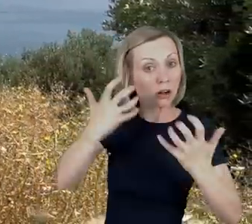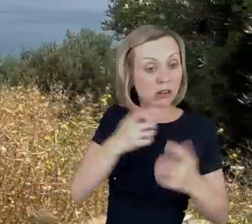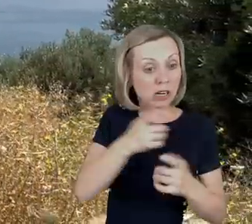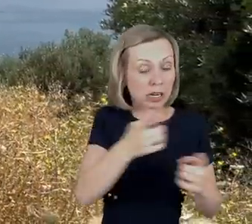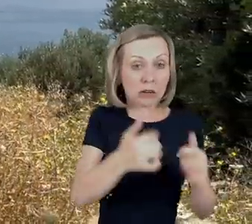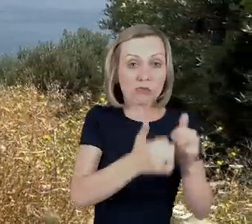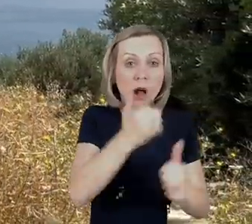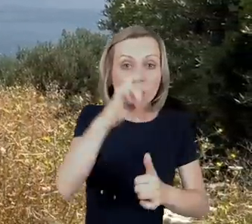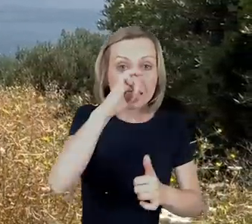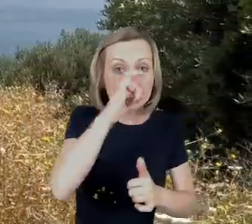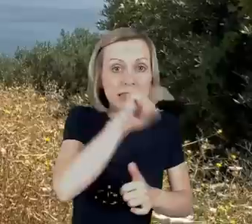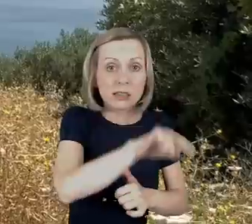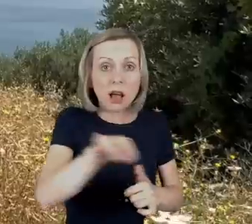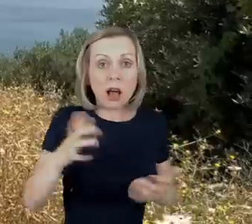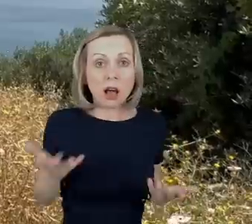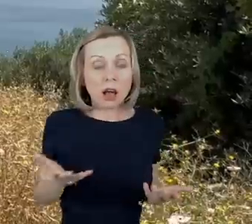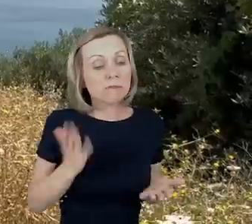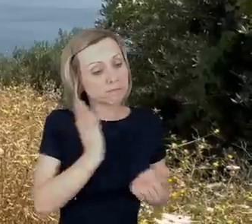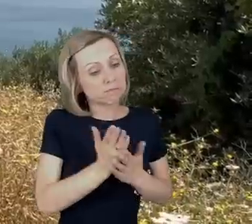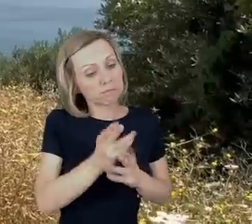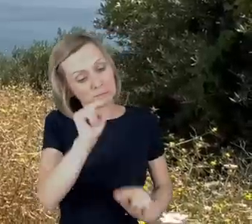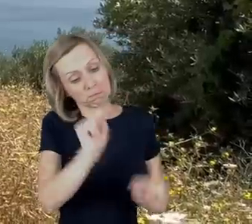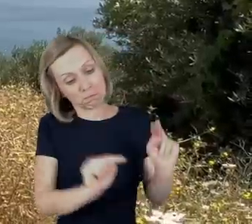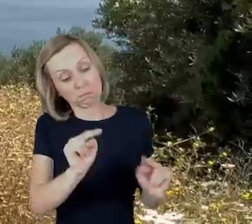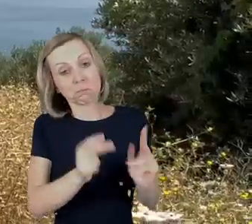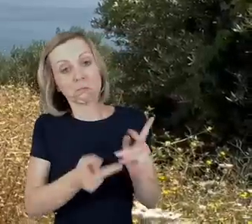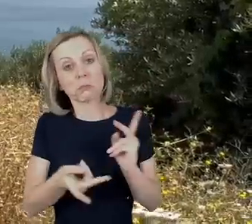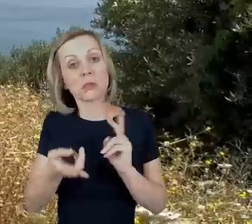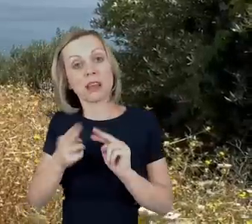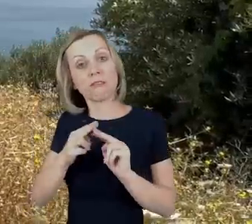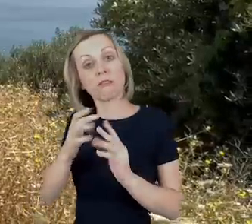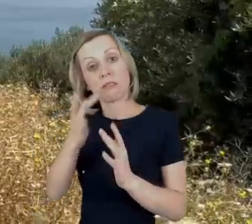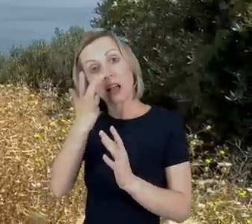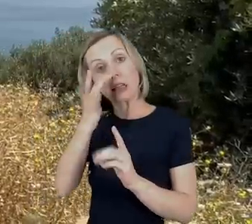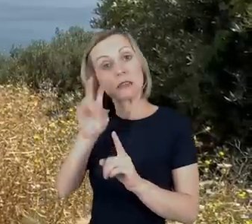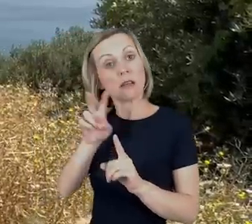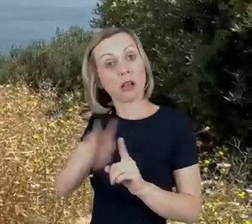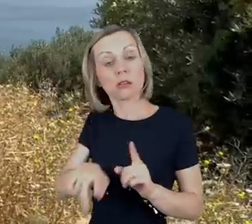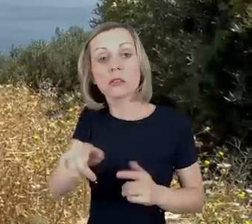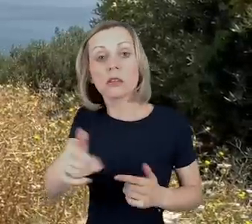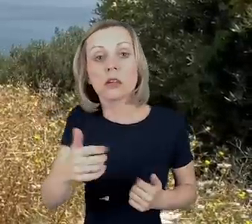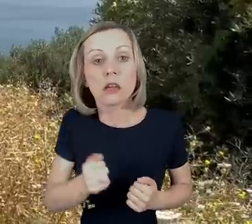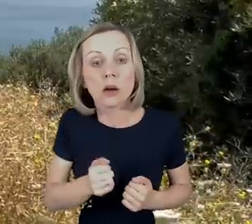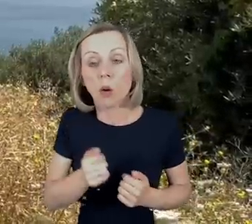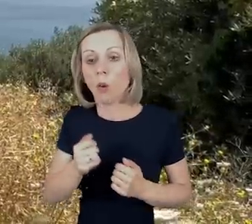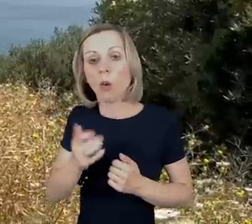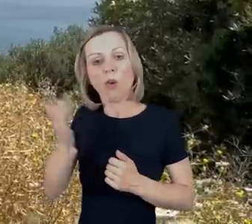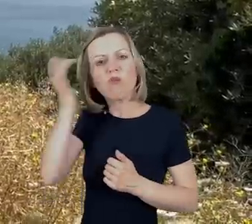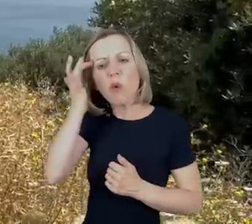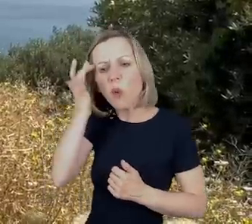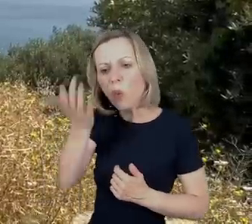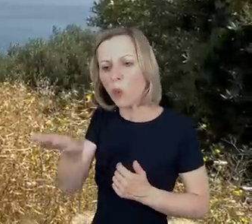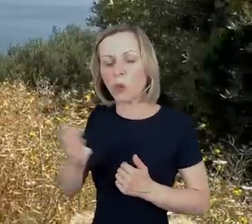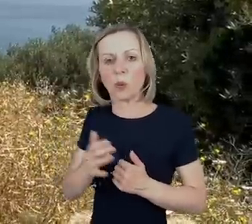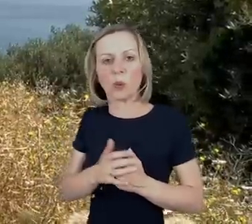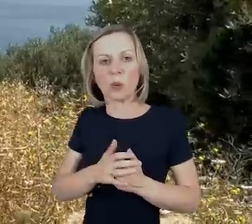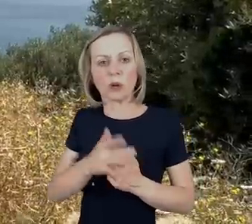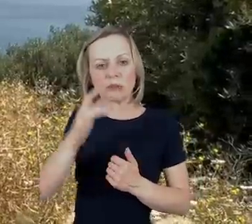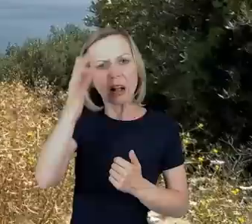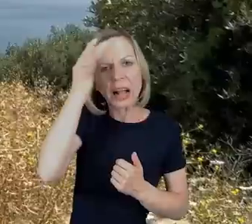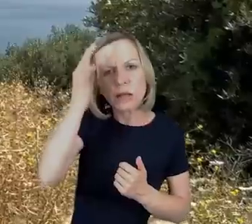judgment. And if you insult a brother or sister, you'll be liable to the council. And if you say, you